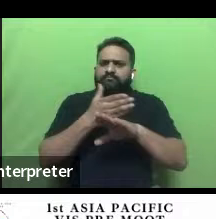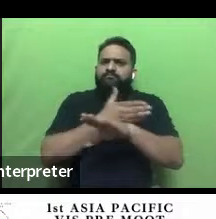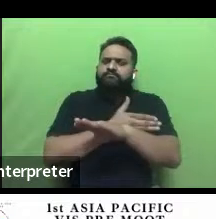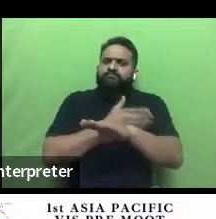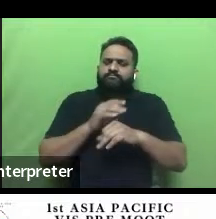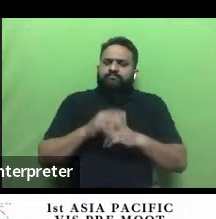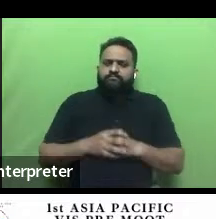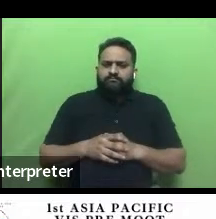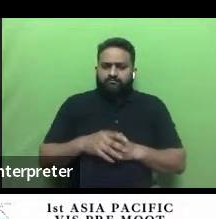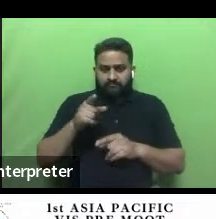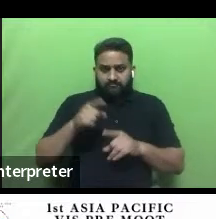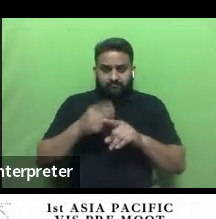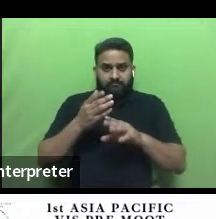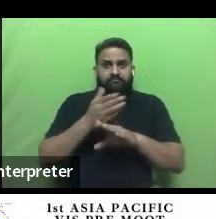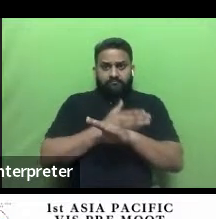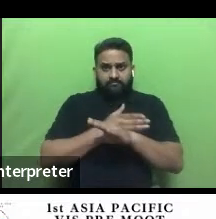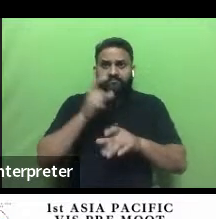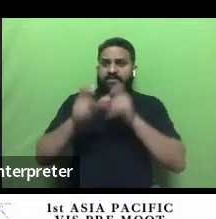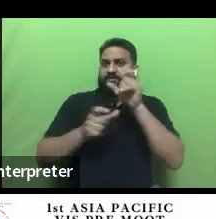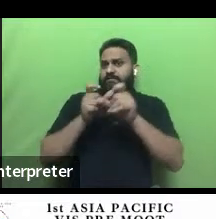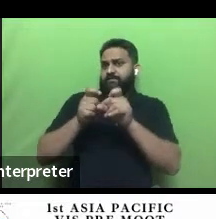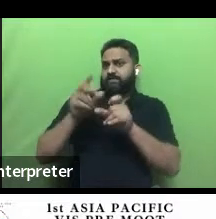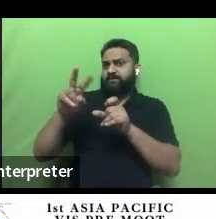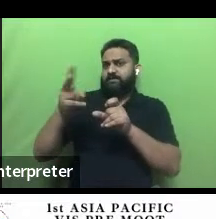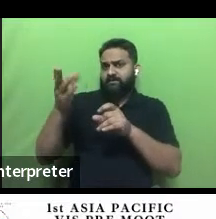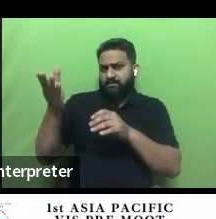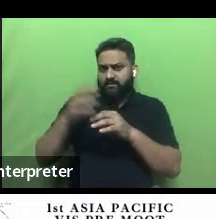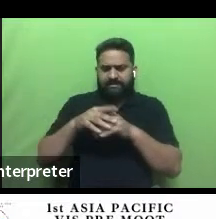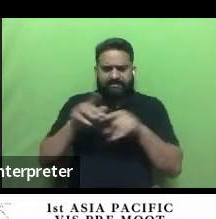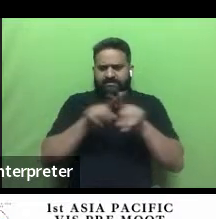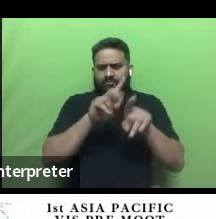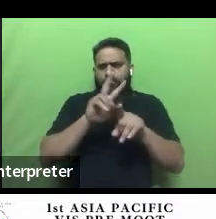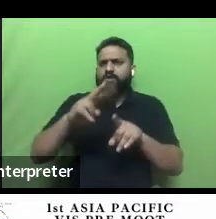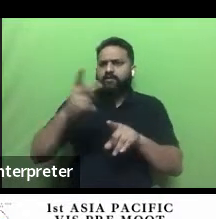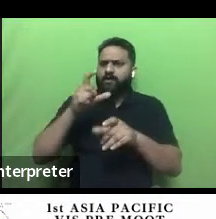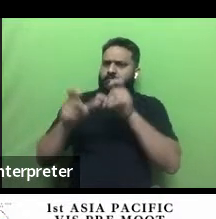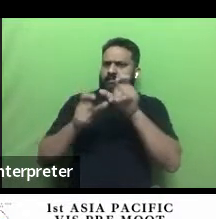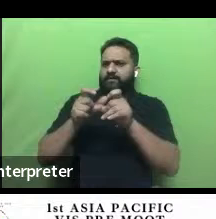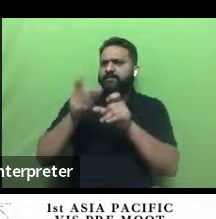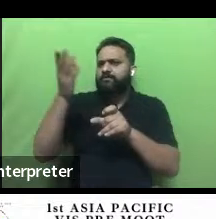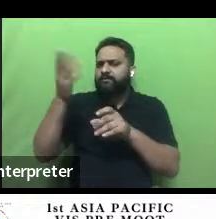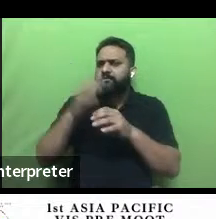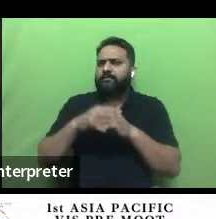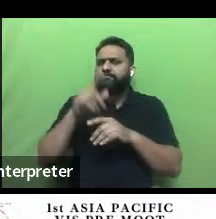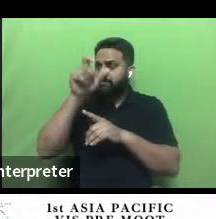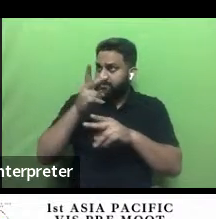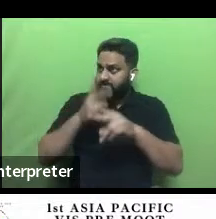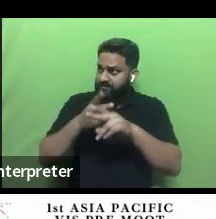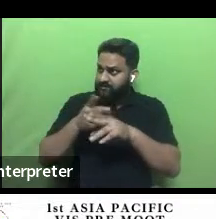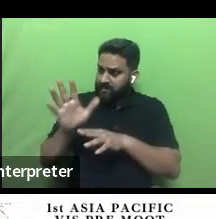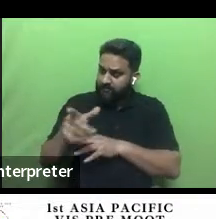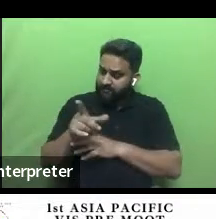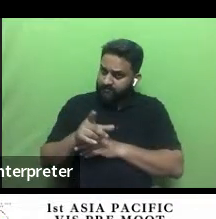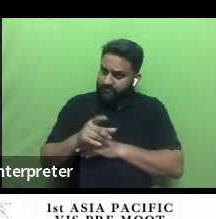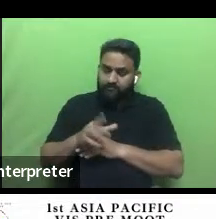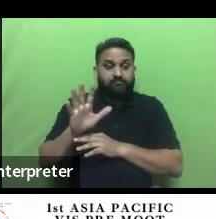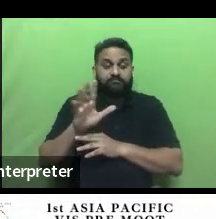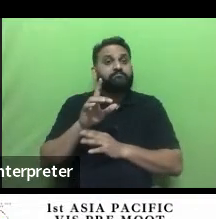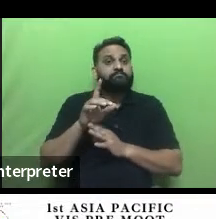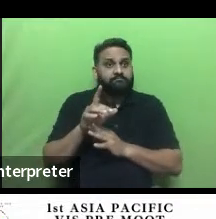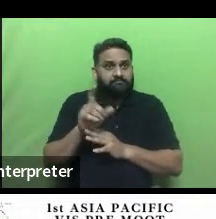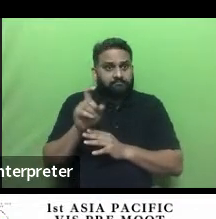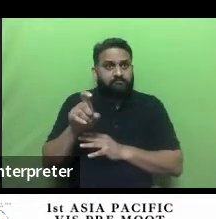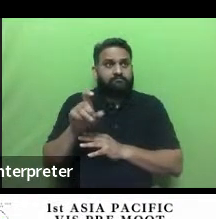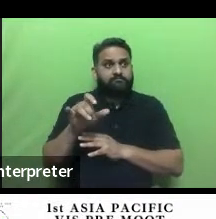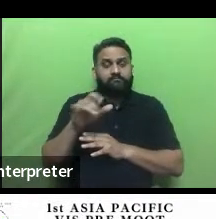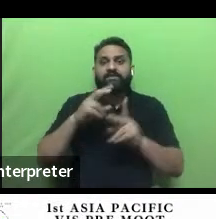when it was a different company, however, not the same company, although the same person? Indeed, it was a